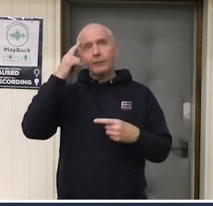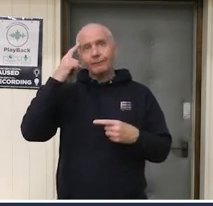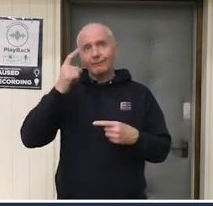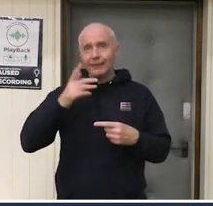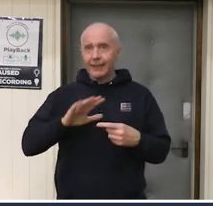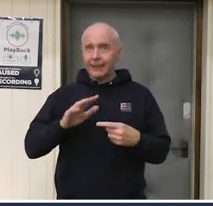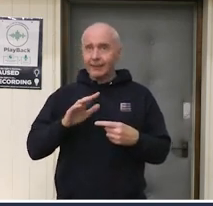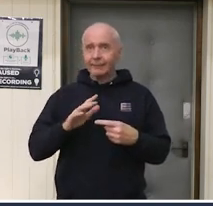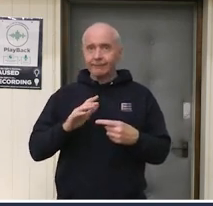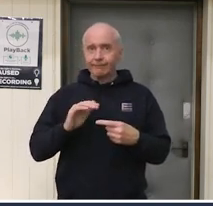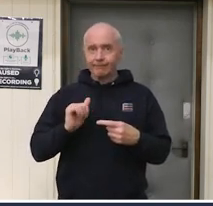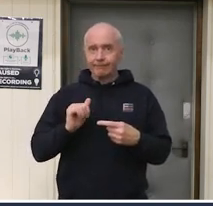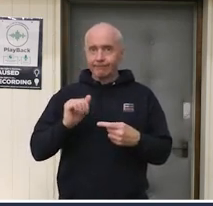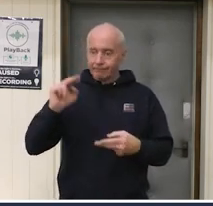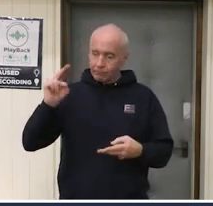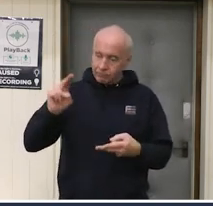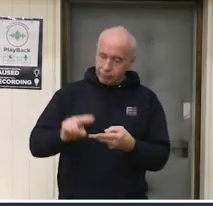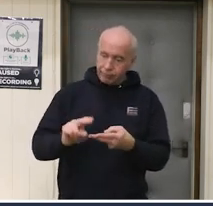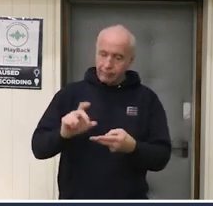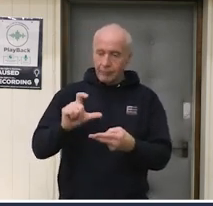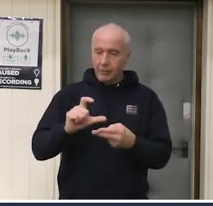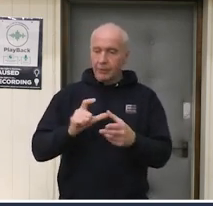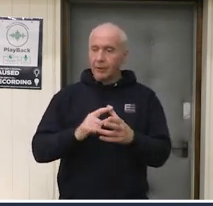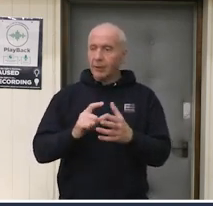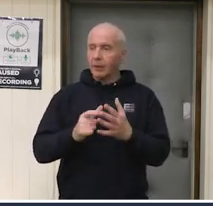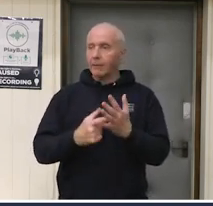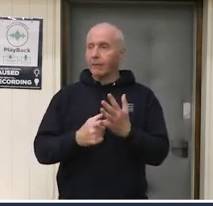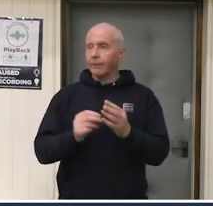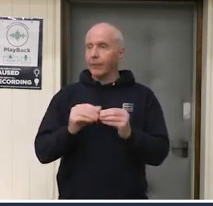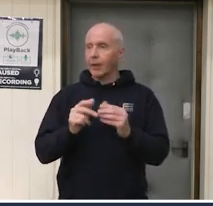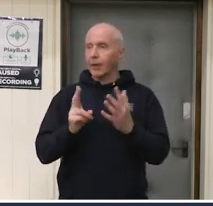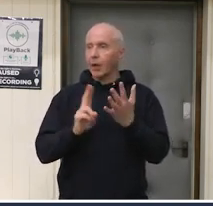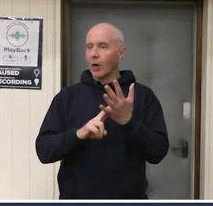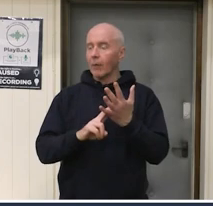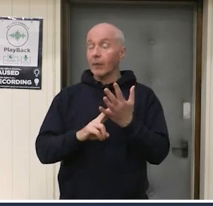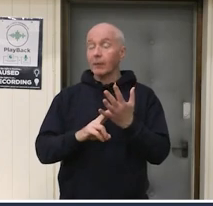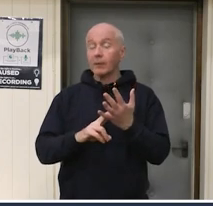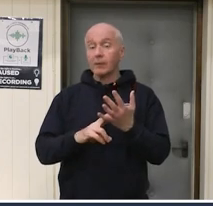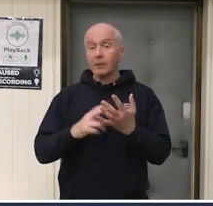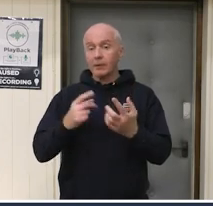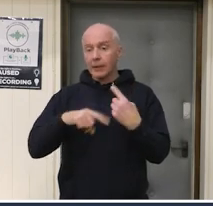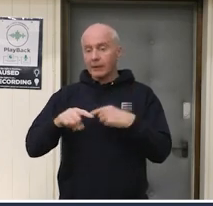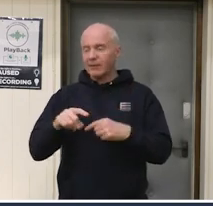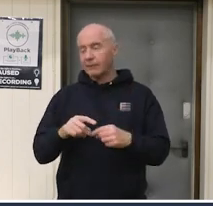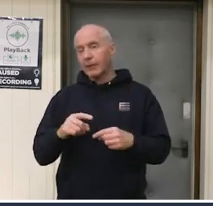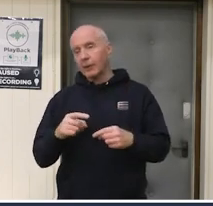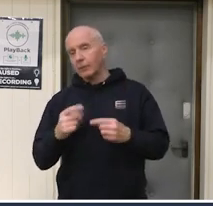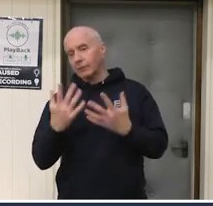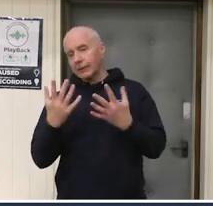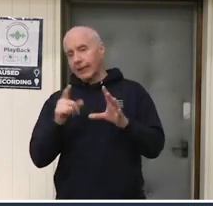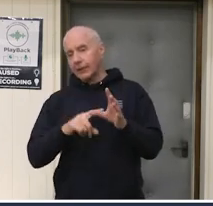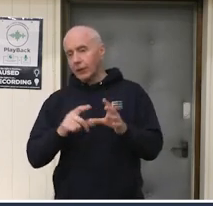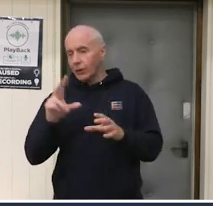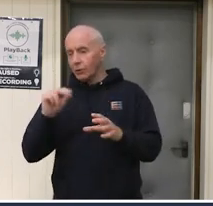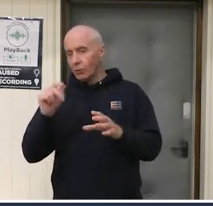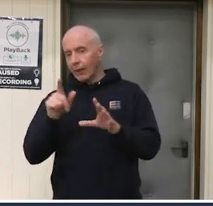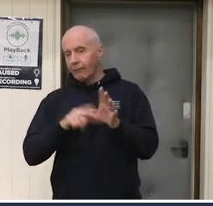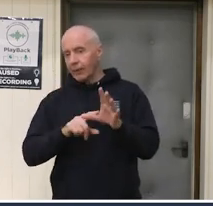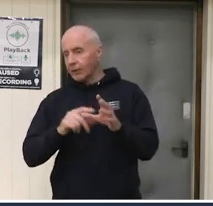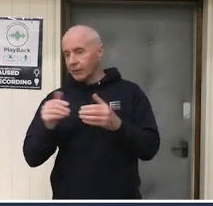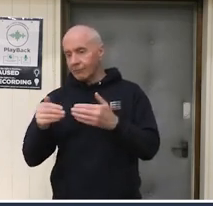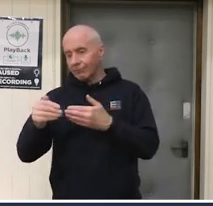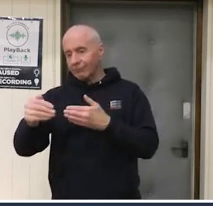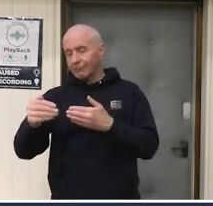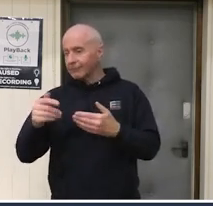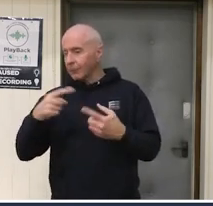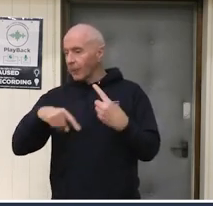in no way am I promising you that the near-term problem that we need to solve within the next 12 years is going to be solved by fusion. It won't. We haven't done